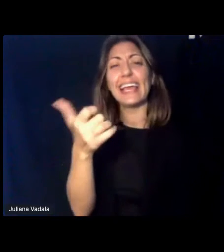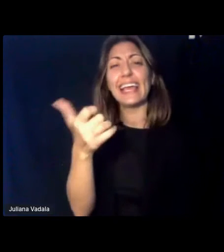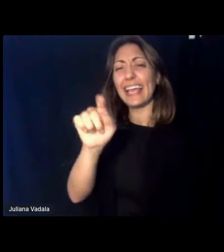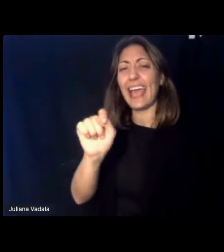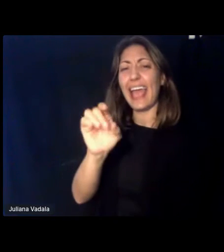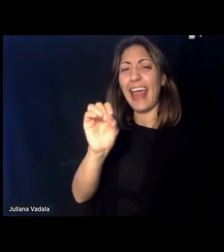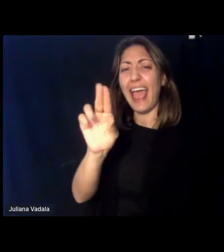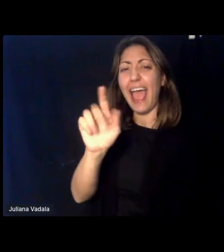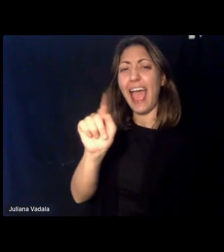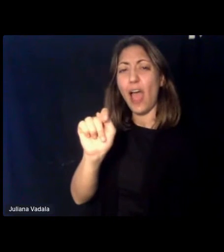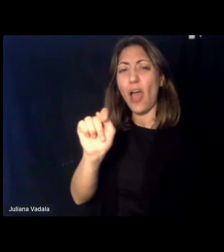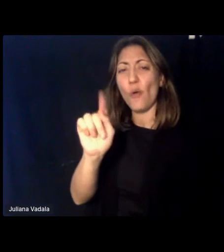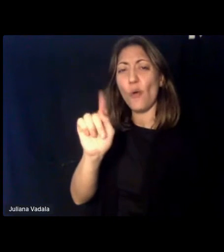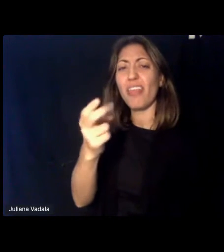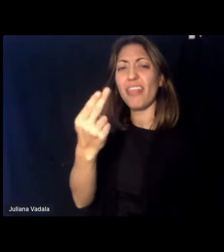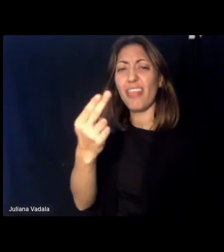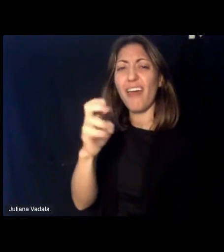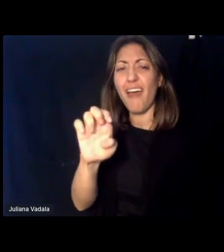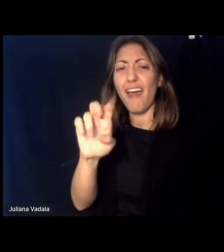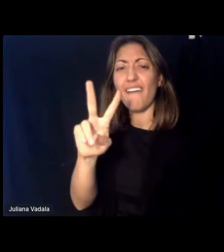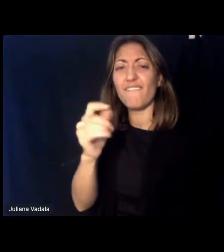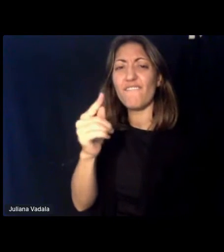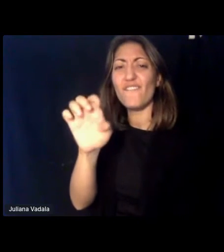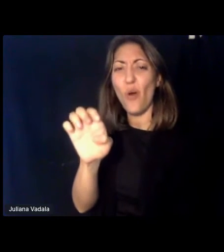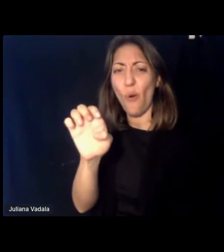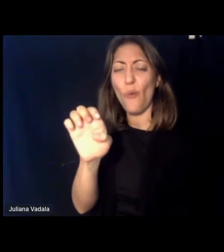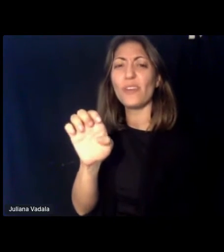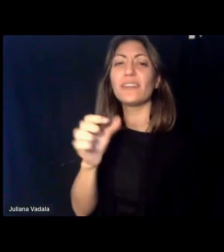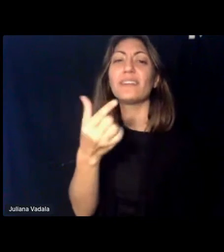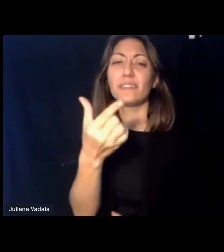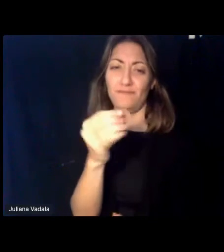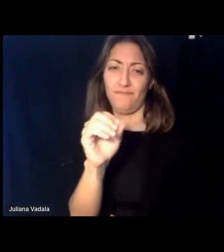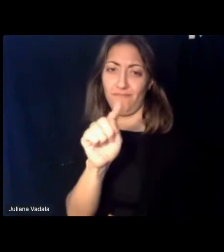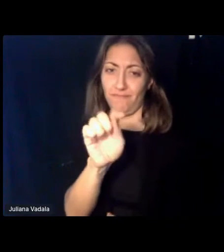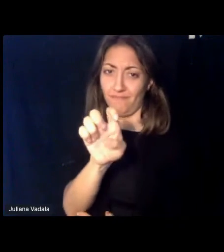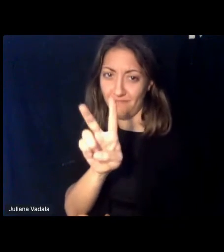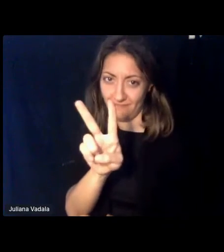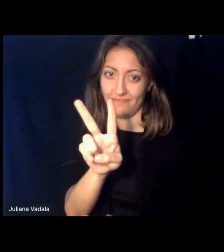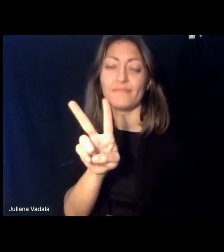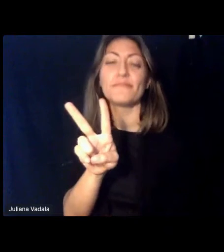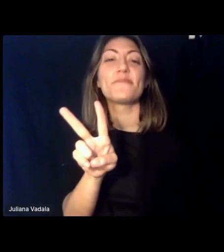Raquel Jackson Stone. I am the Senior Training Associate for the Midwest.